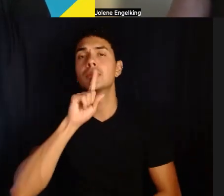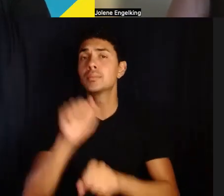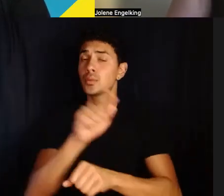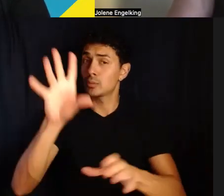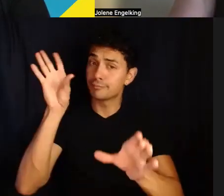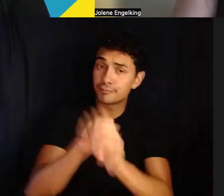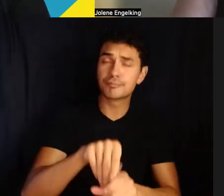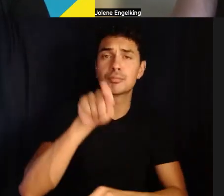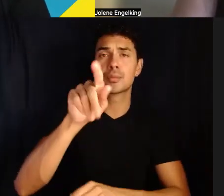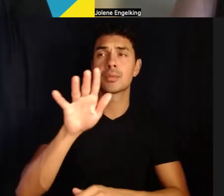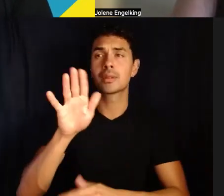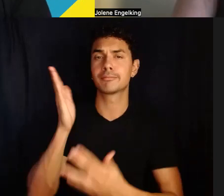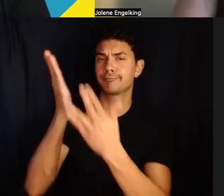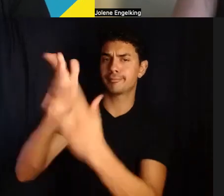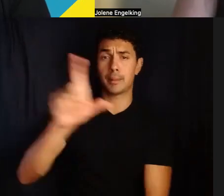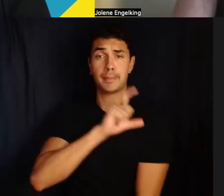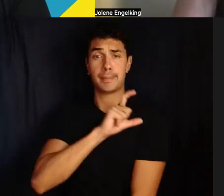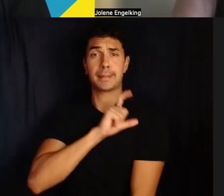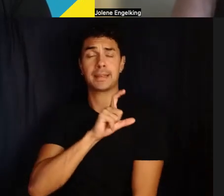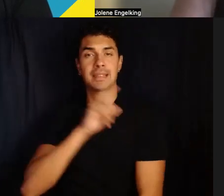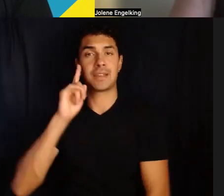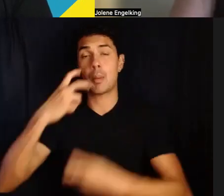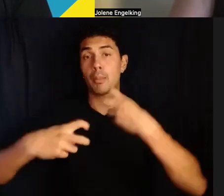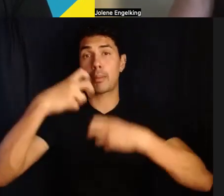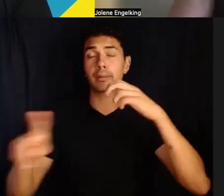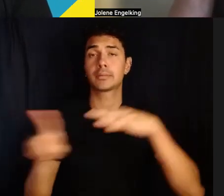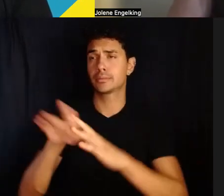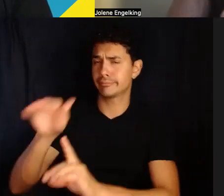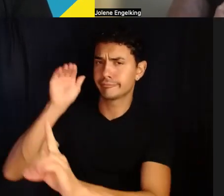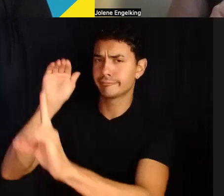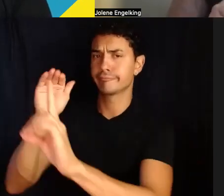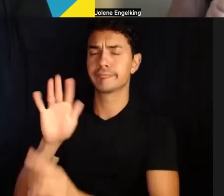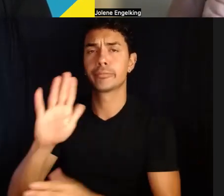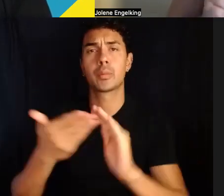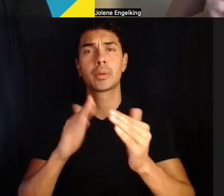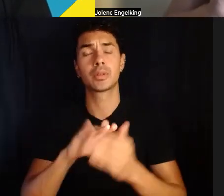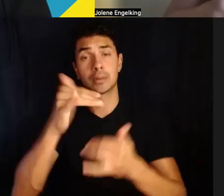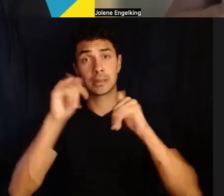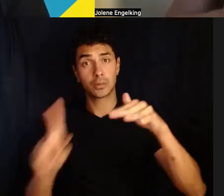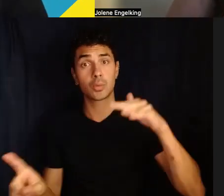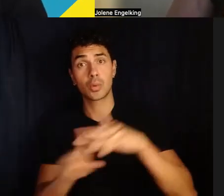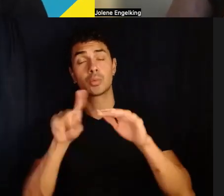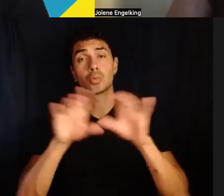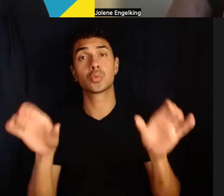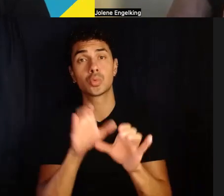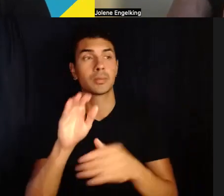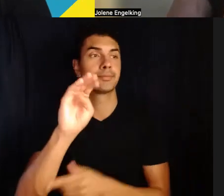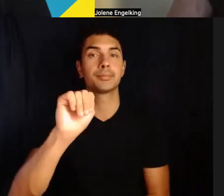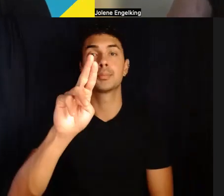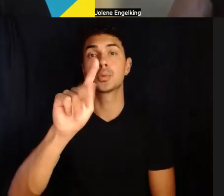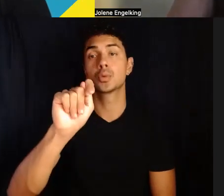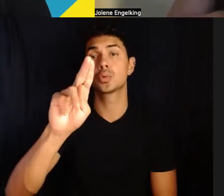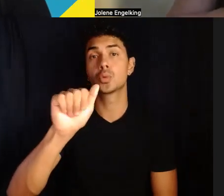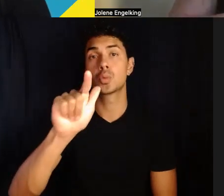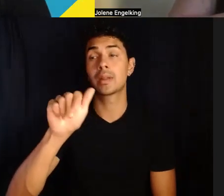out, law enforcement when there's problematic things happening within your community? Are you showing up to do the mutual aid that so many